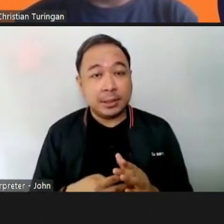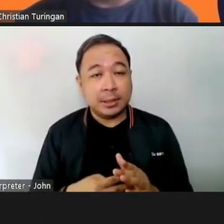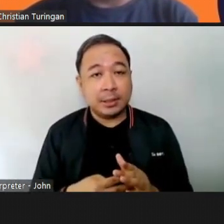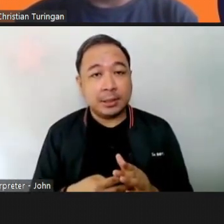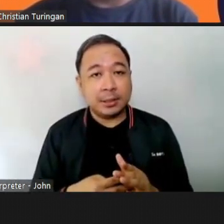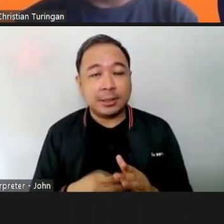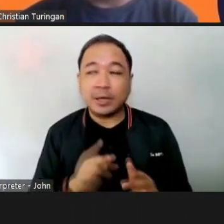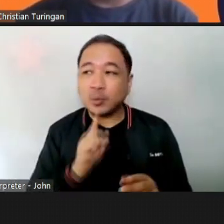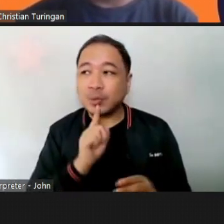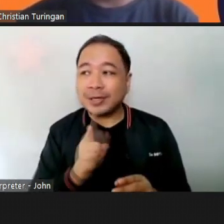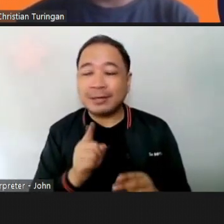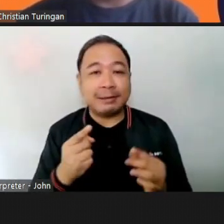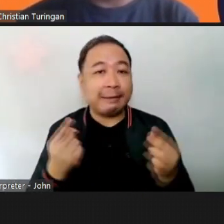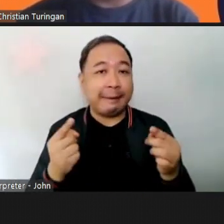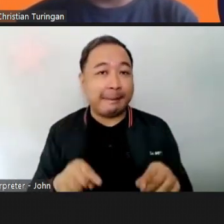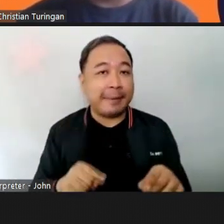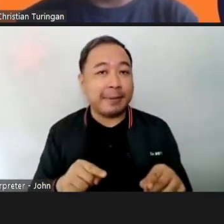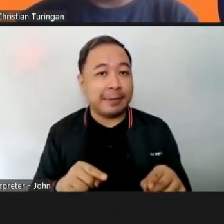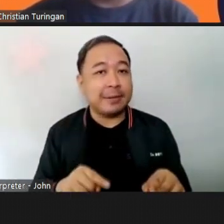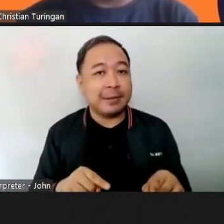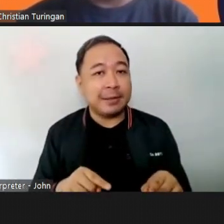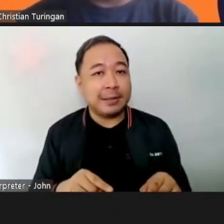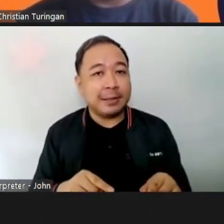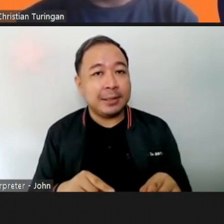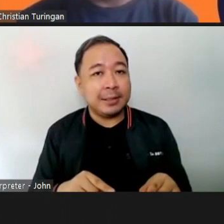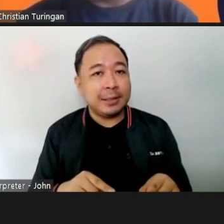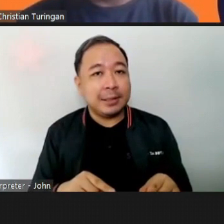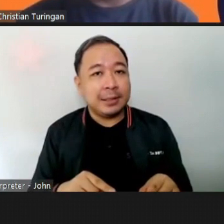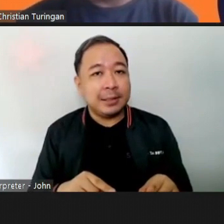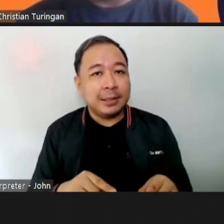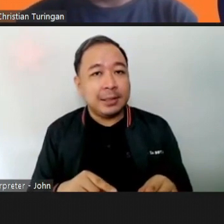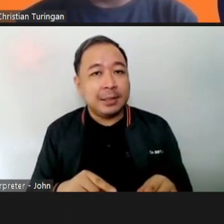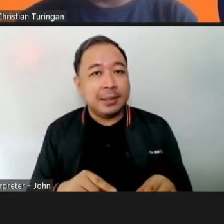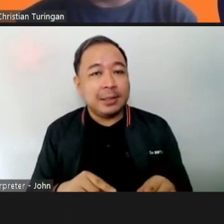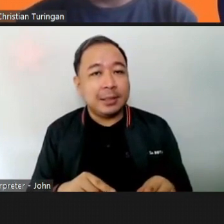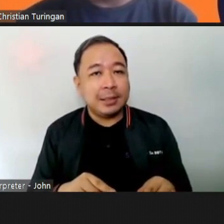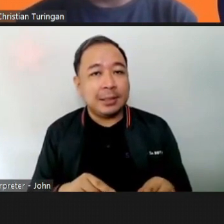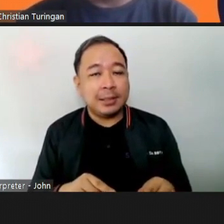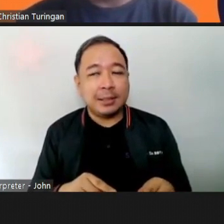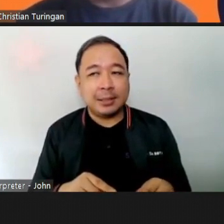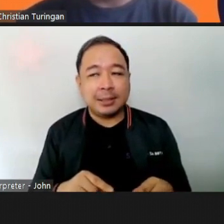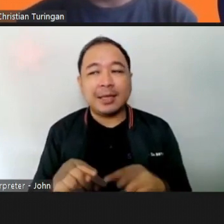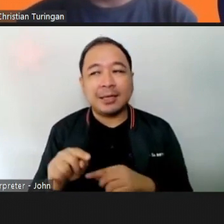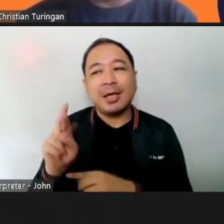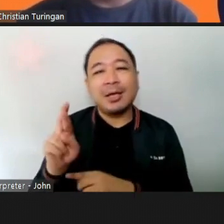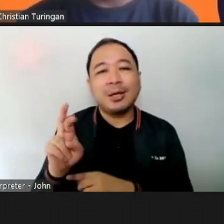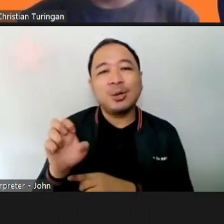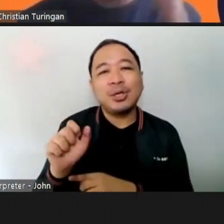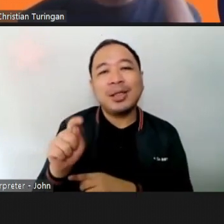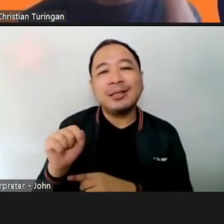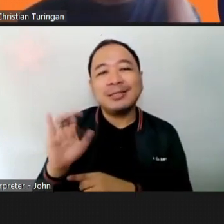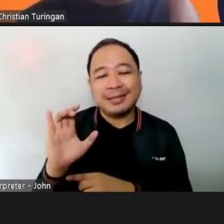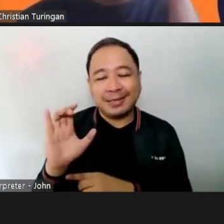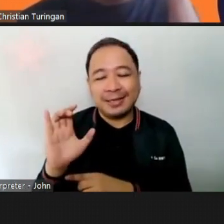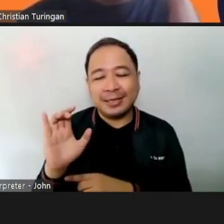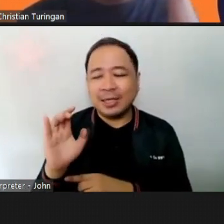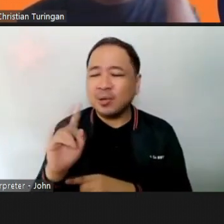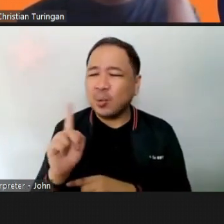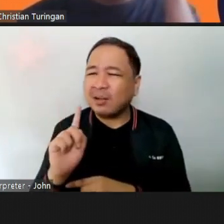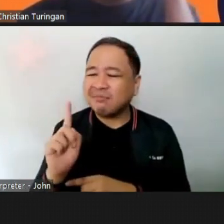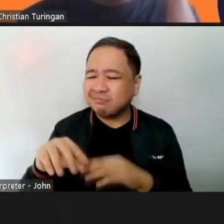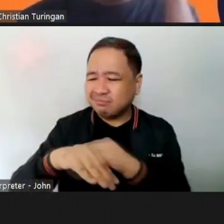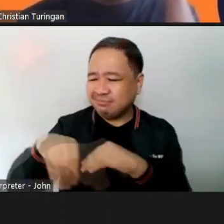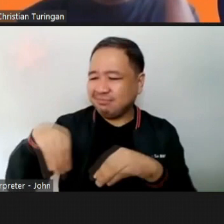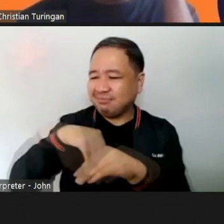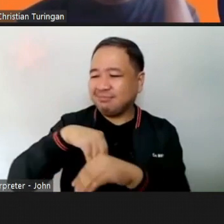so, syempre naman, let's be realistic. What's in it for them naman talaga? When, syempre